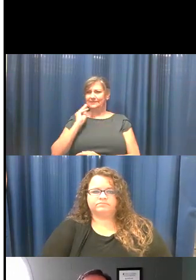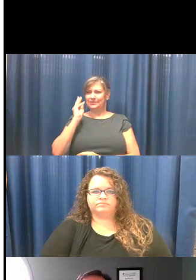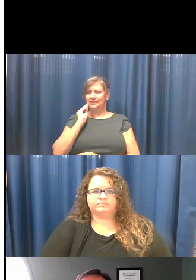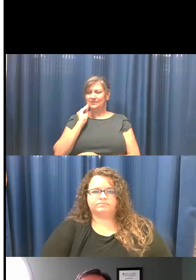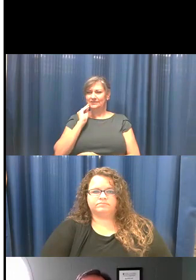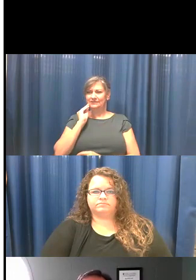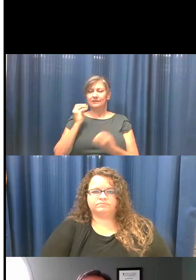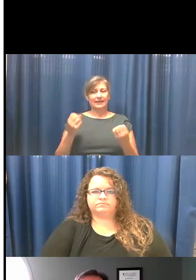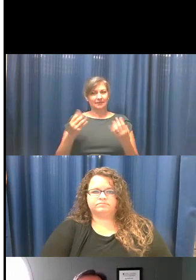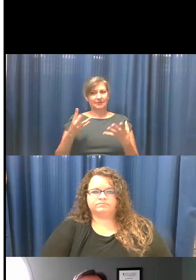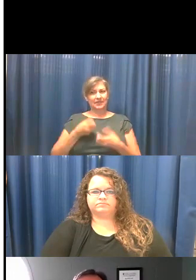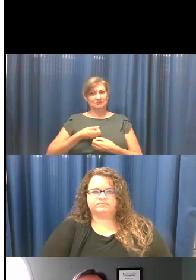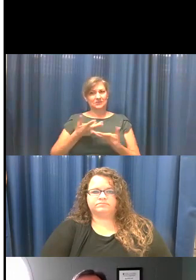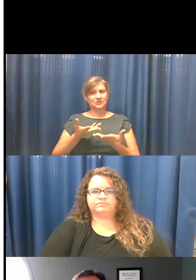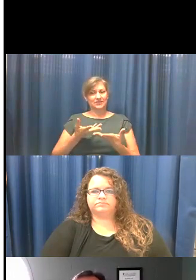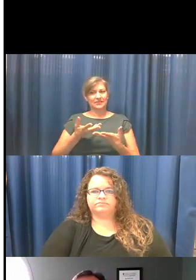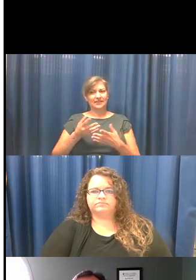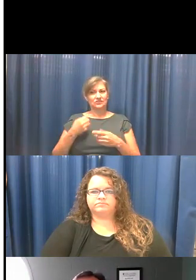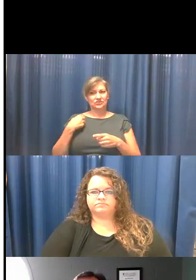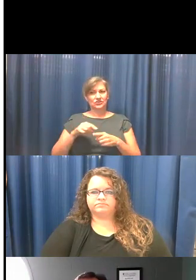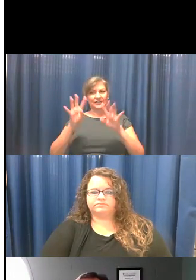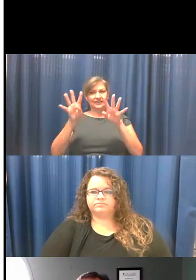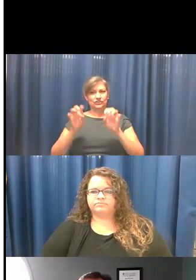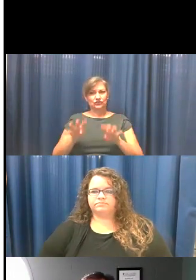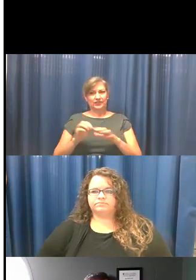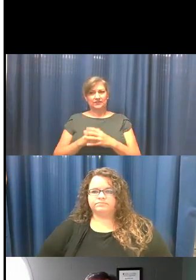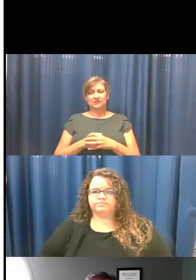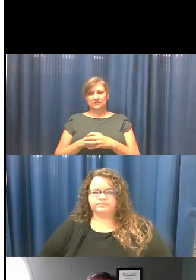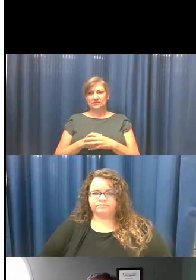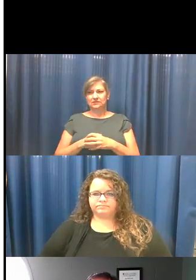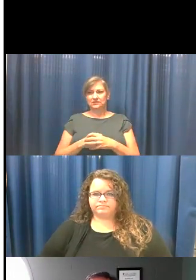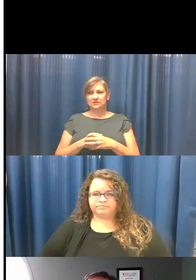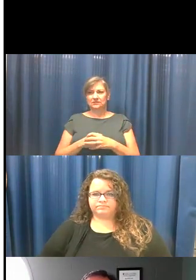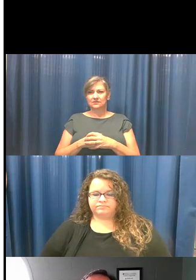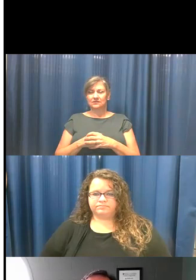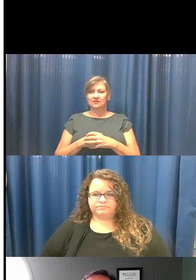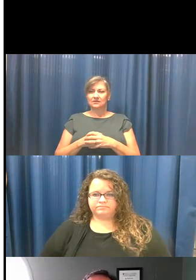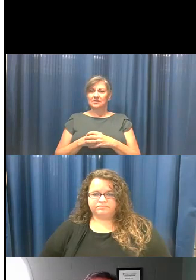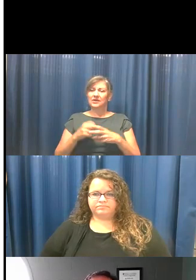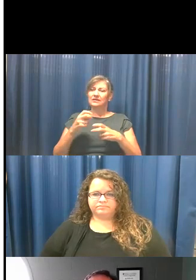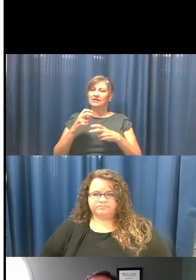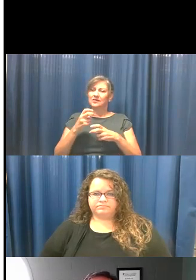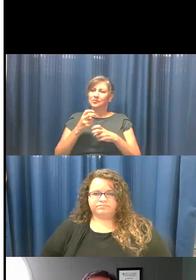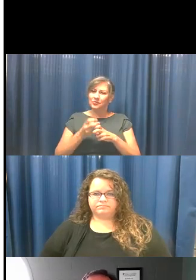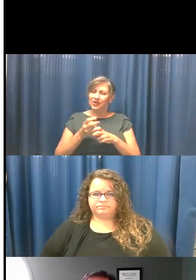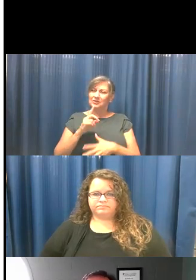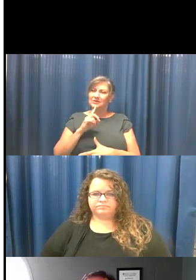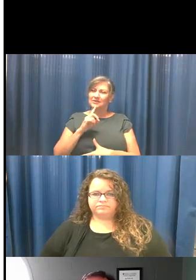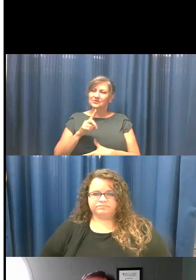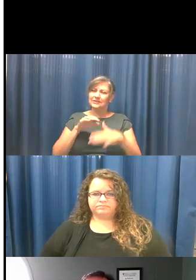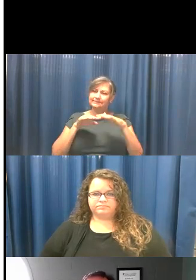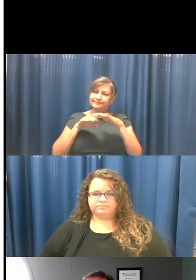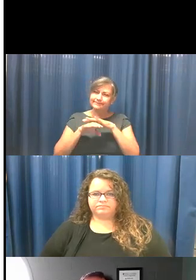of them expressed that in surveys we did of students. But the issue for us is really about